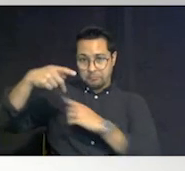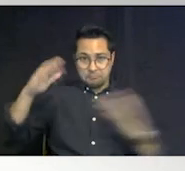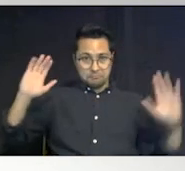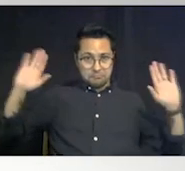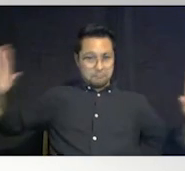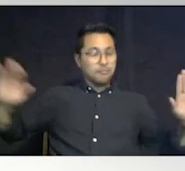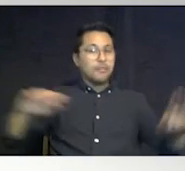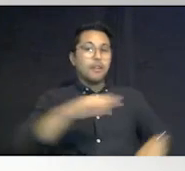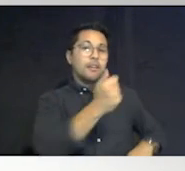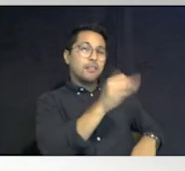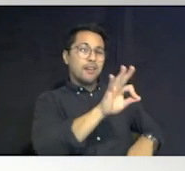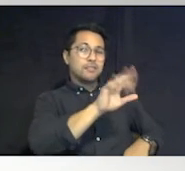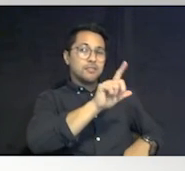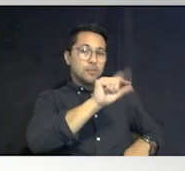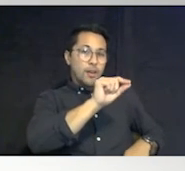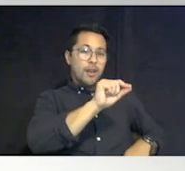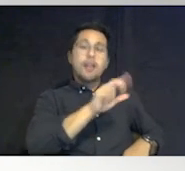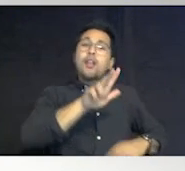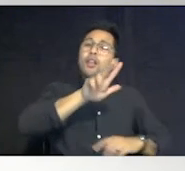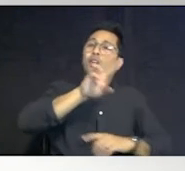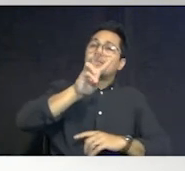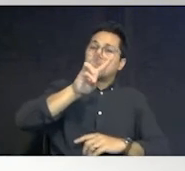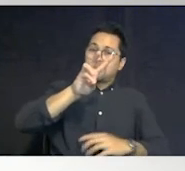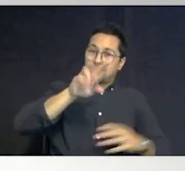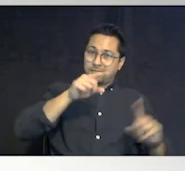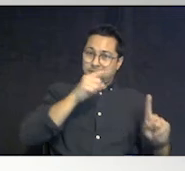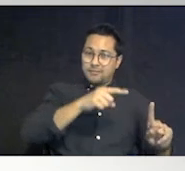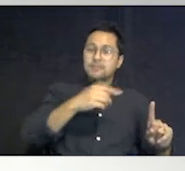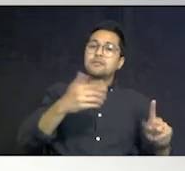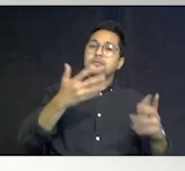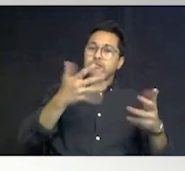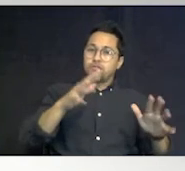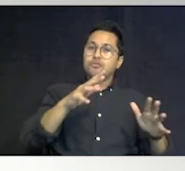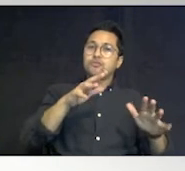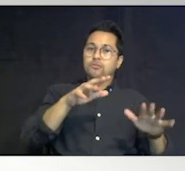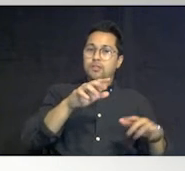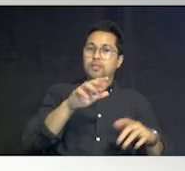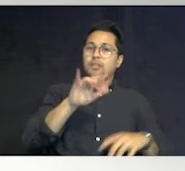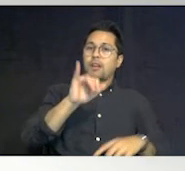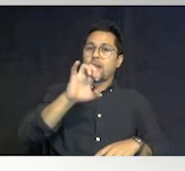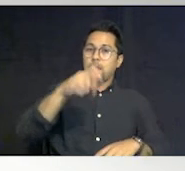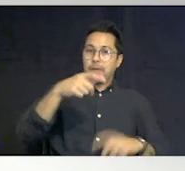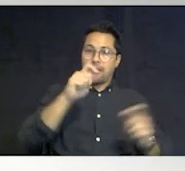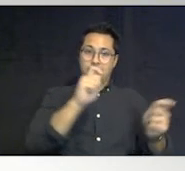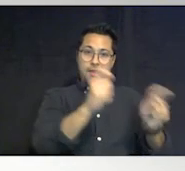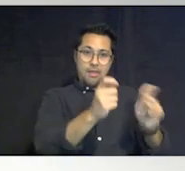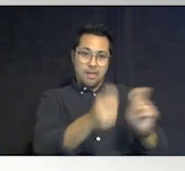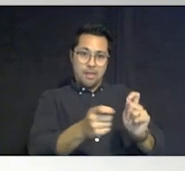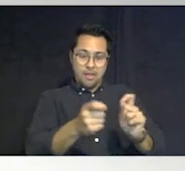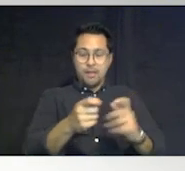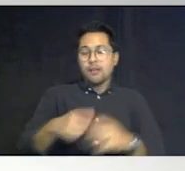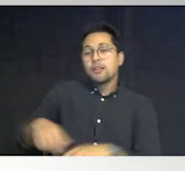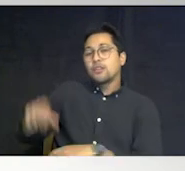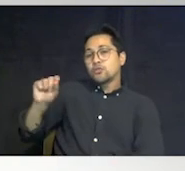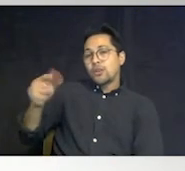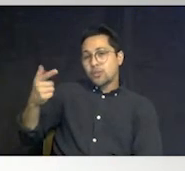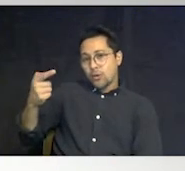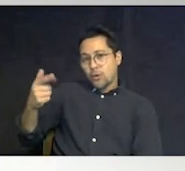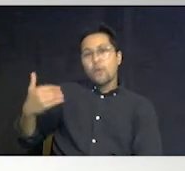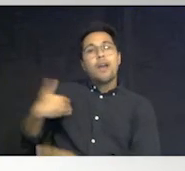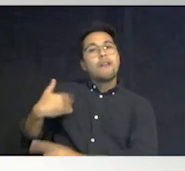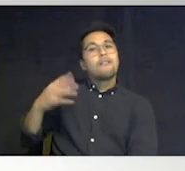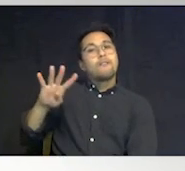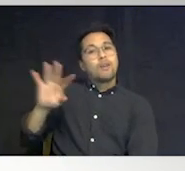in 1920, 36 came out with a revised IEP. In 2021, 49 were held,